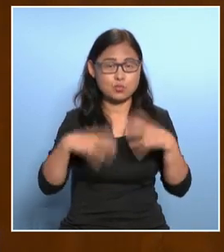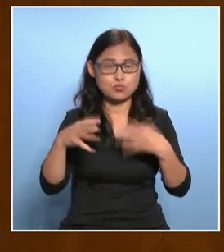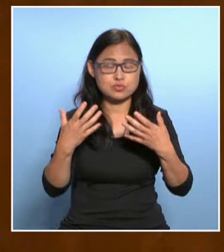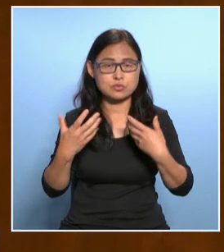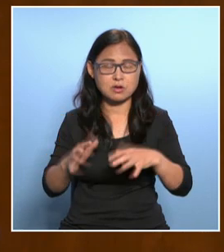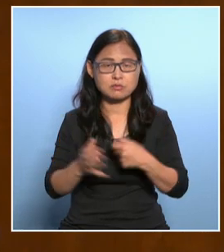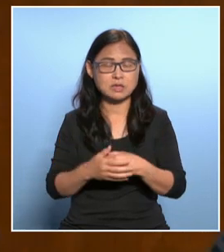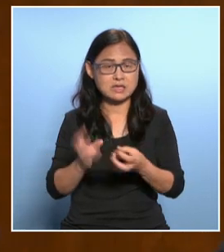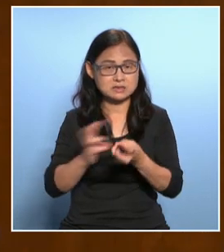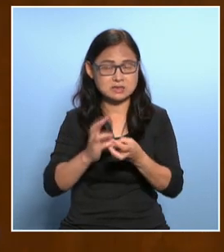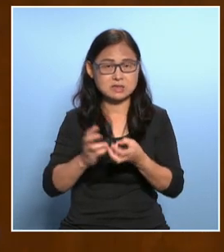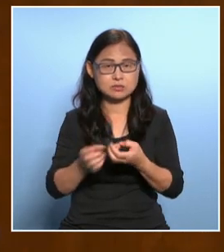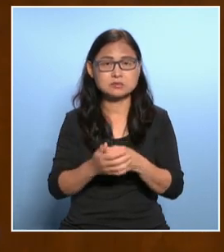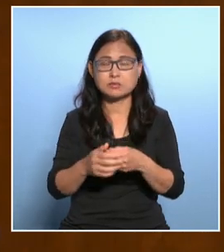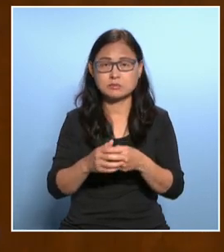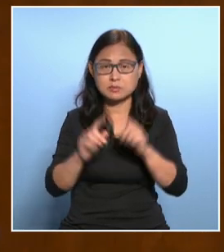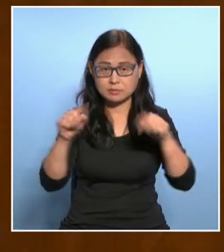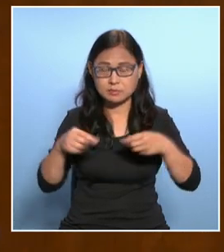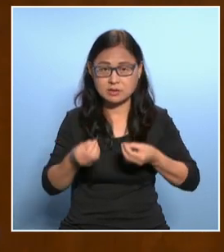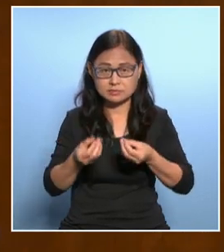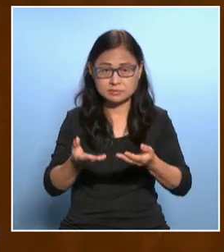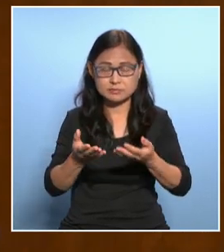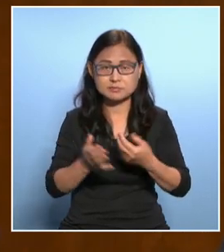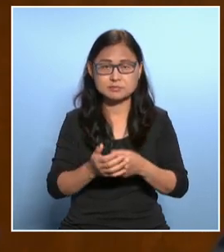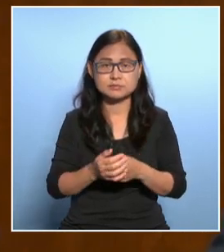papers issued since the last meeting.